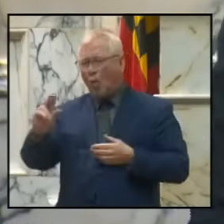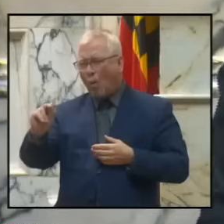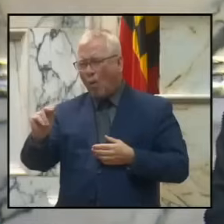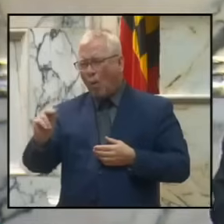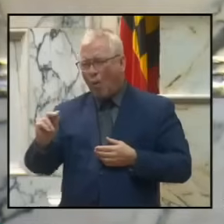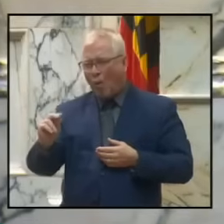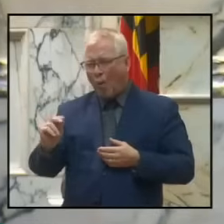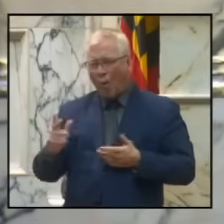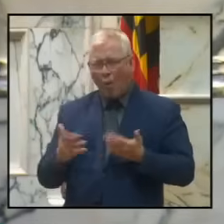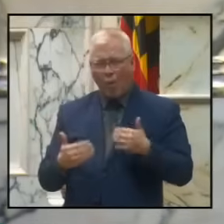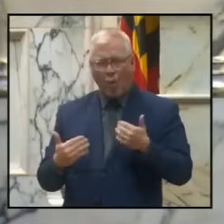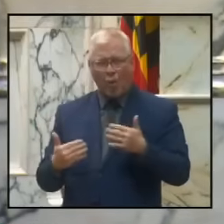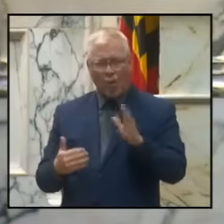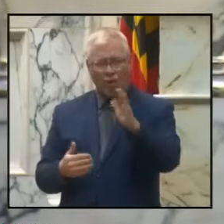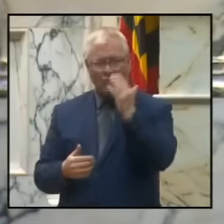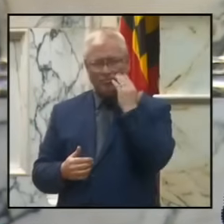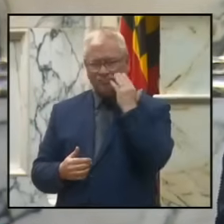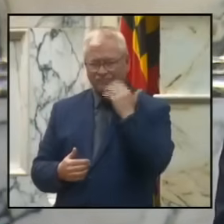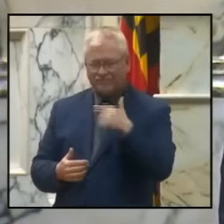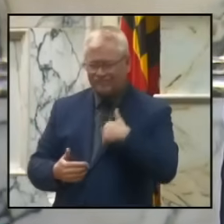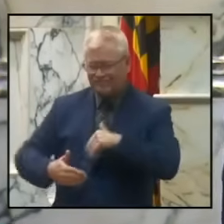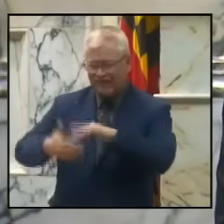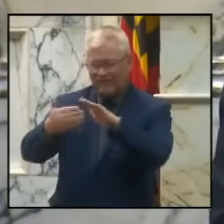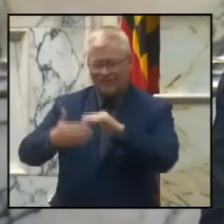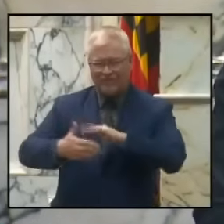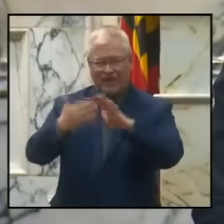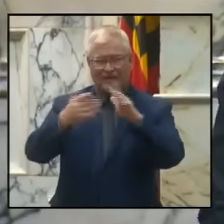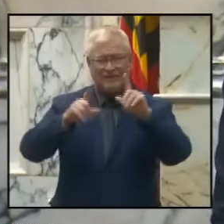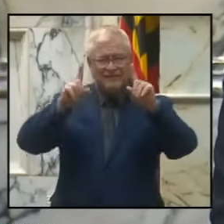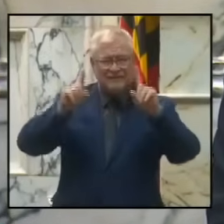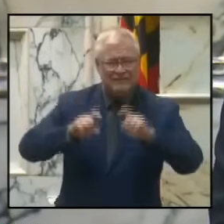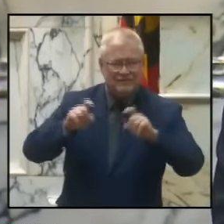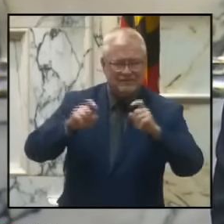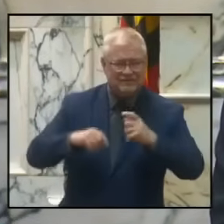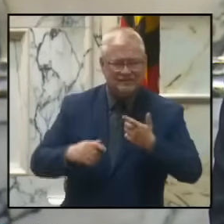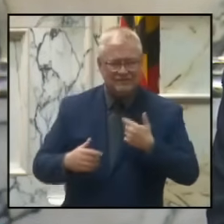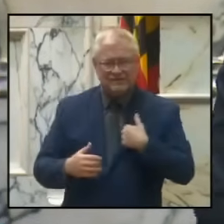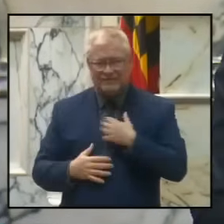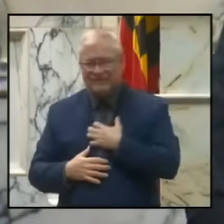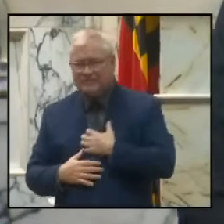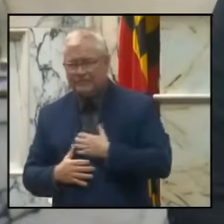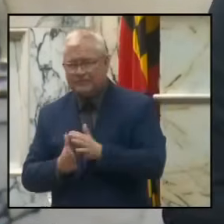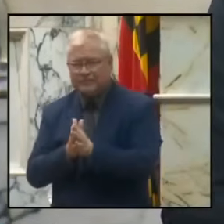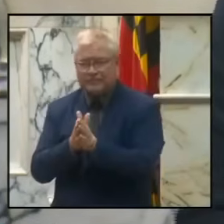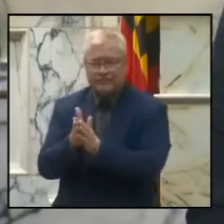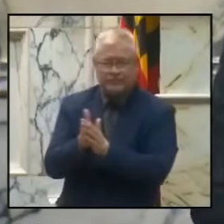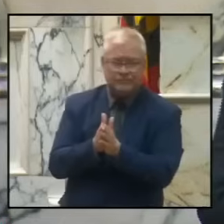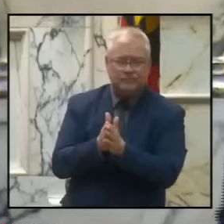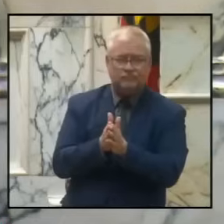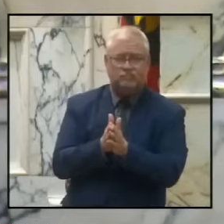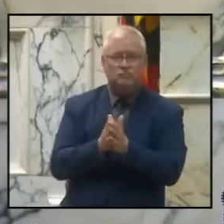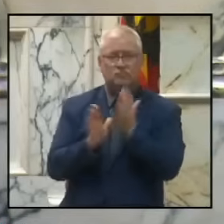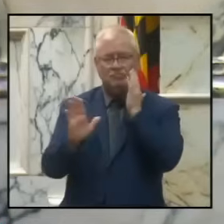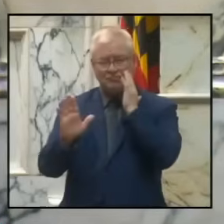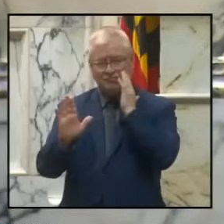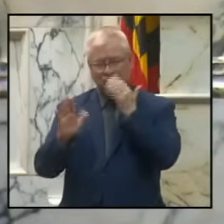We face not simply a test of our aspirations, but our fidelity to a long